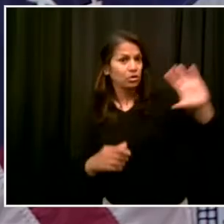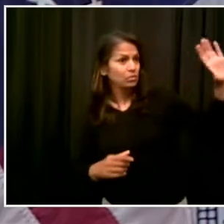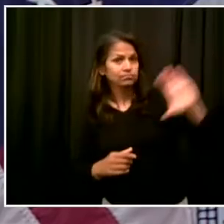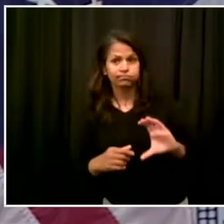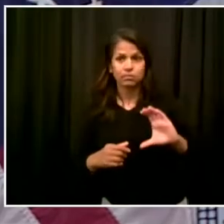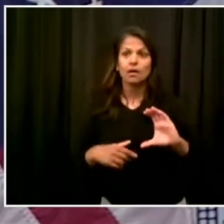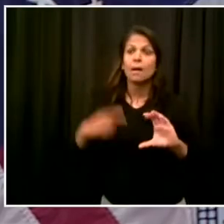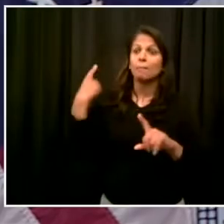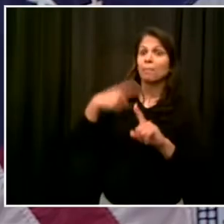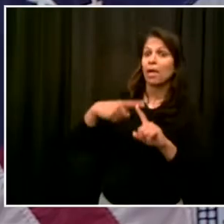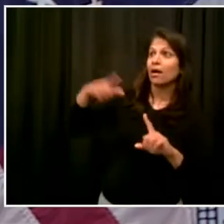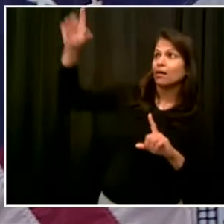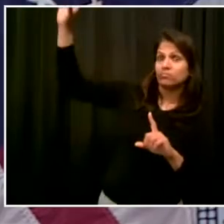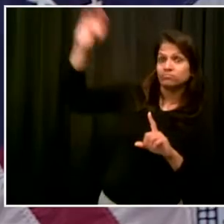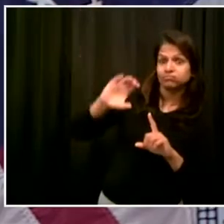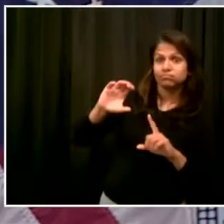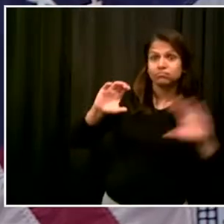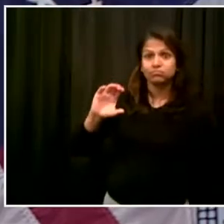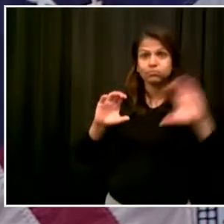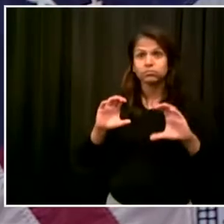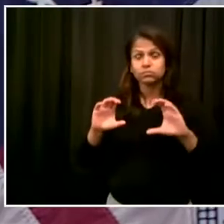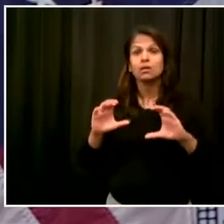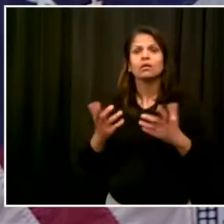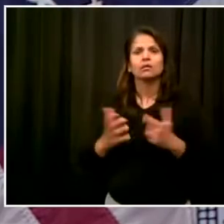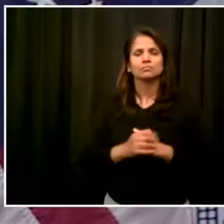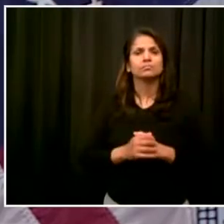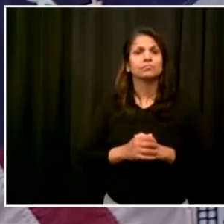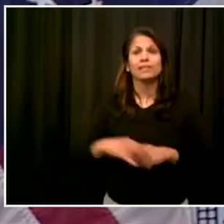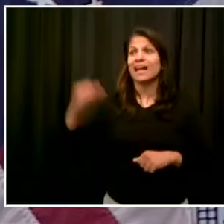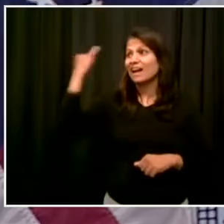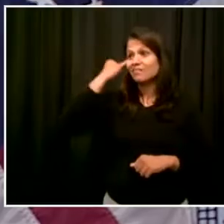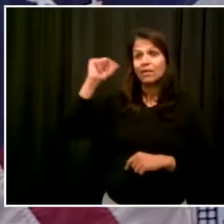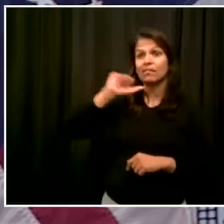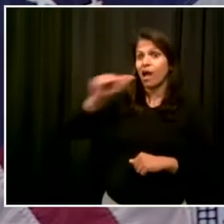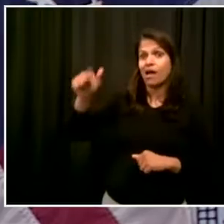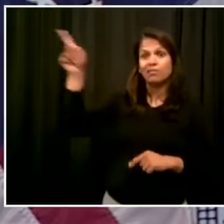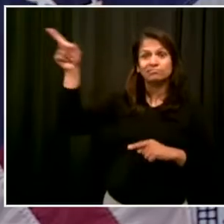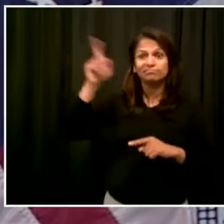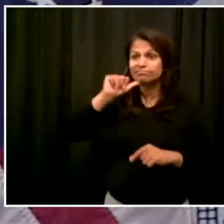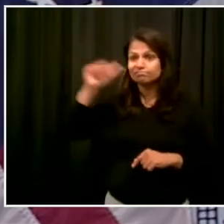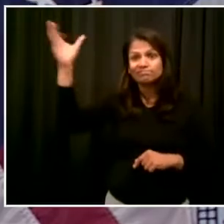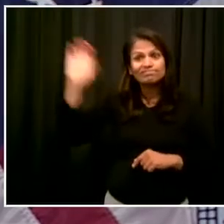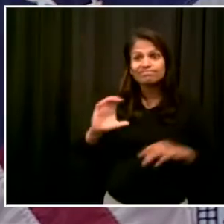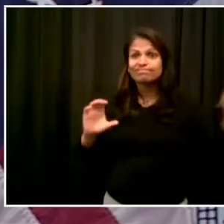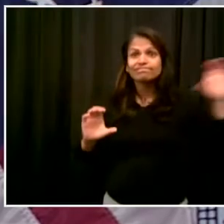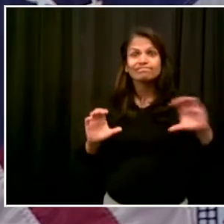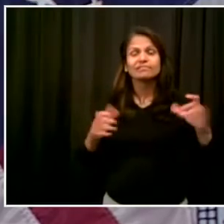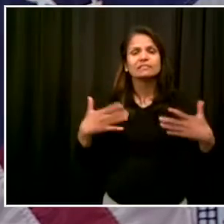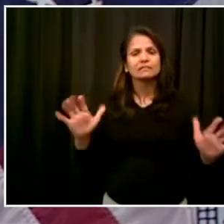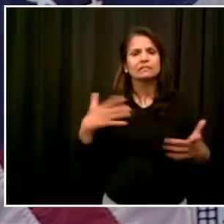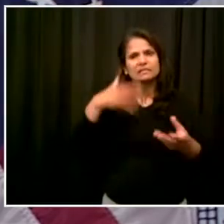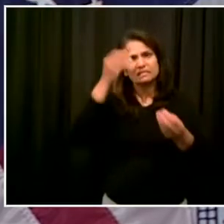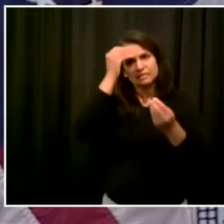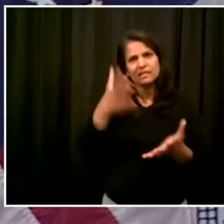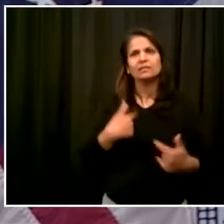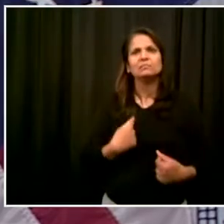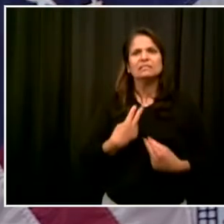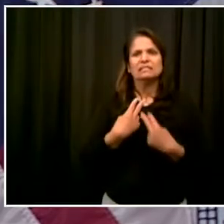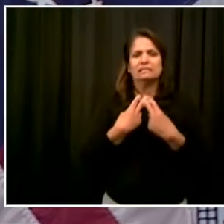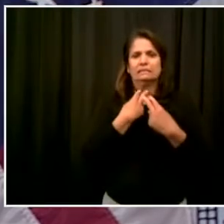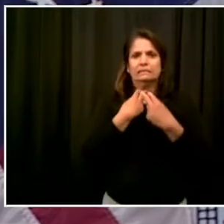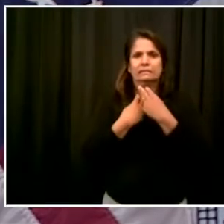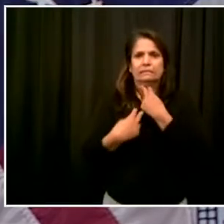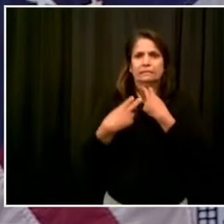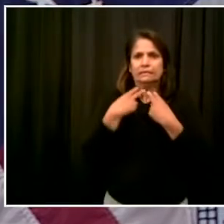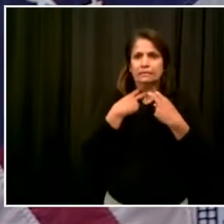last resort would be the thing I don't want to do and none of us should want to see happen, taking away the jobs of city workers who we depend on and their